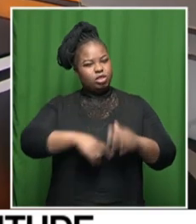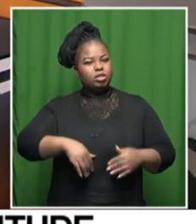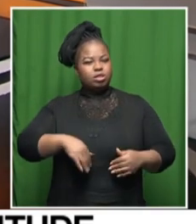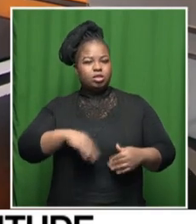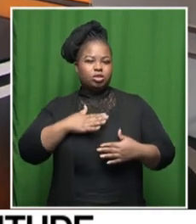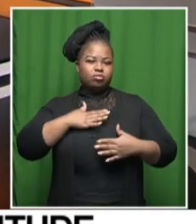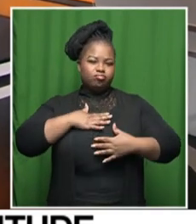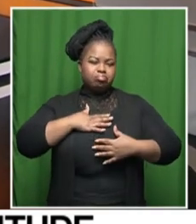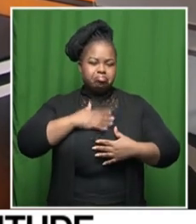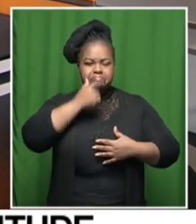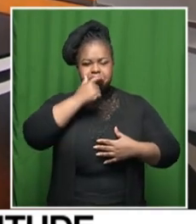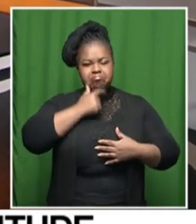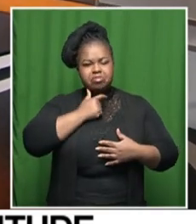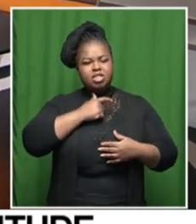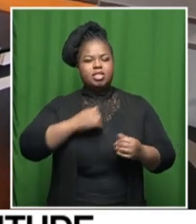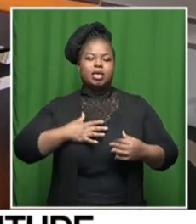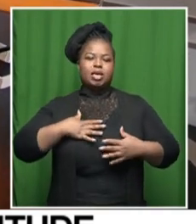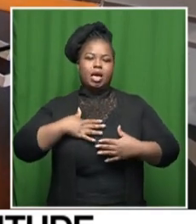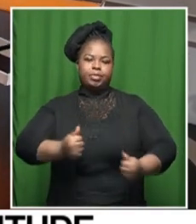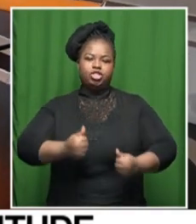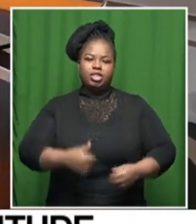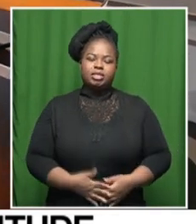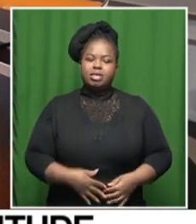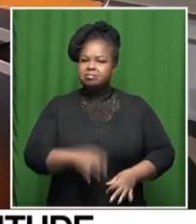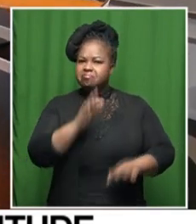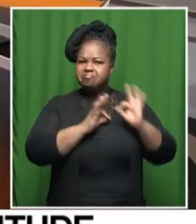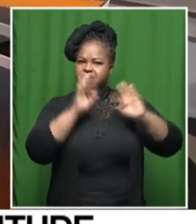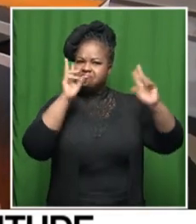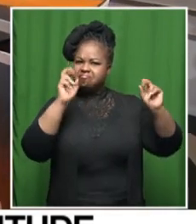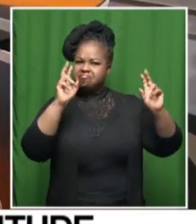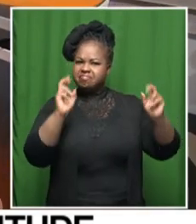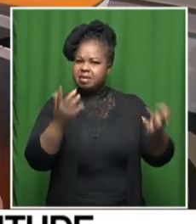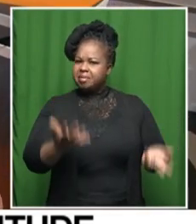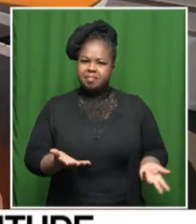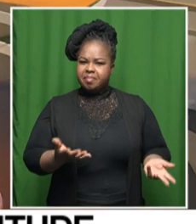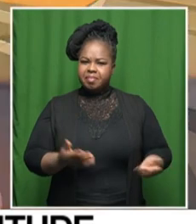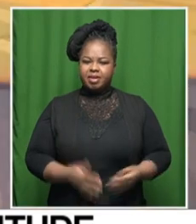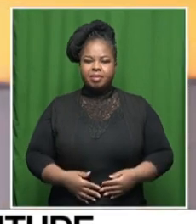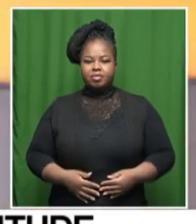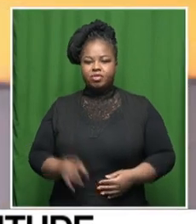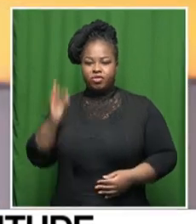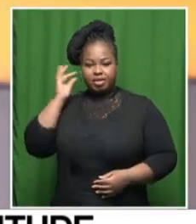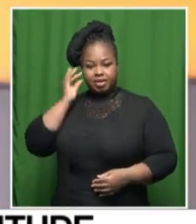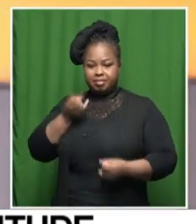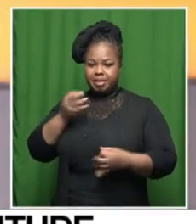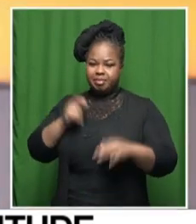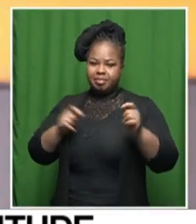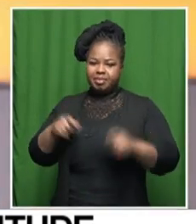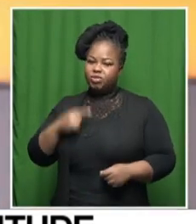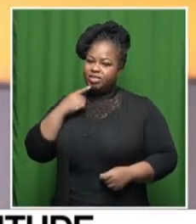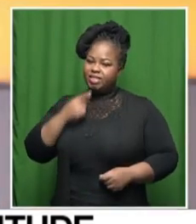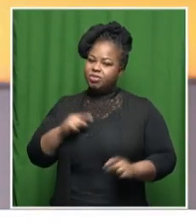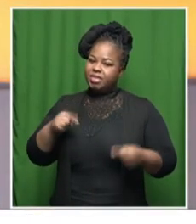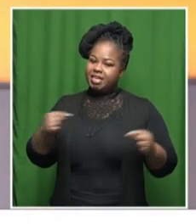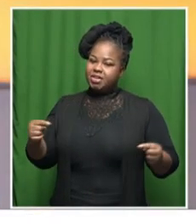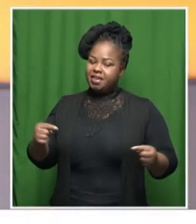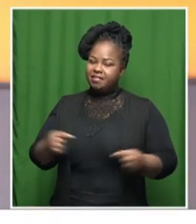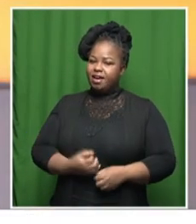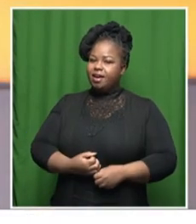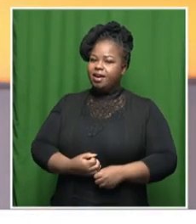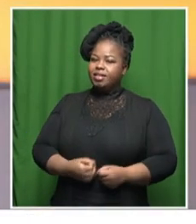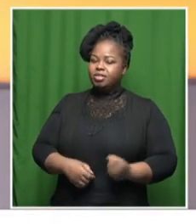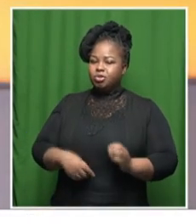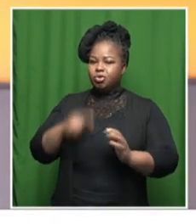just grabs me. Tell us a little bit about how you came up with the title. Well, I'm sure you've heard many people say you can never judge a book by its